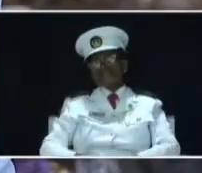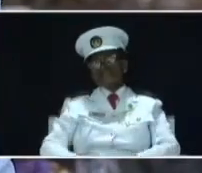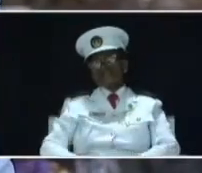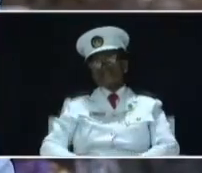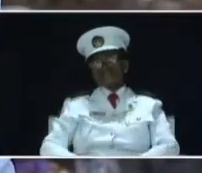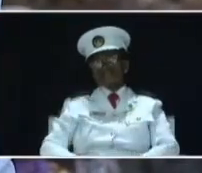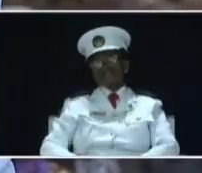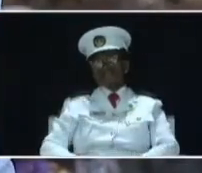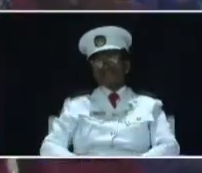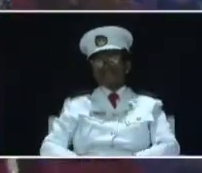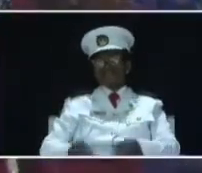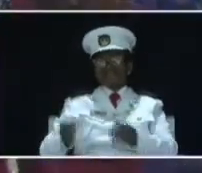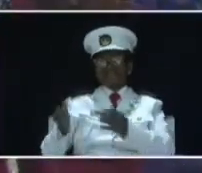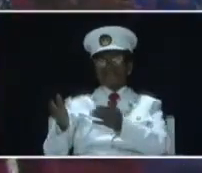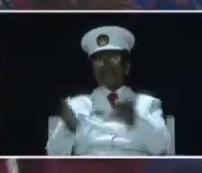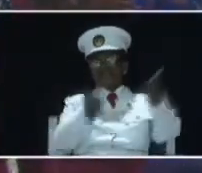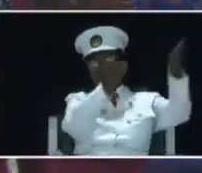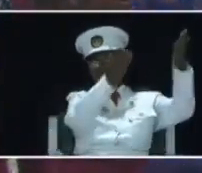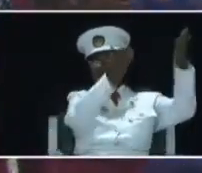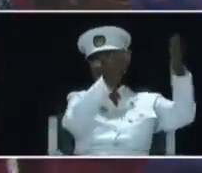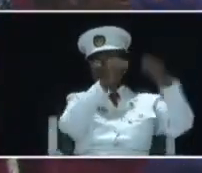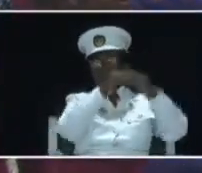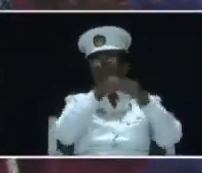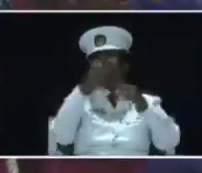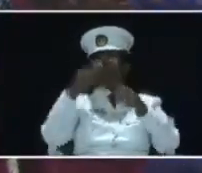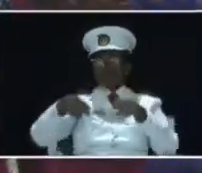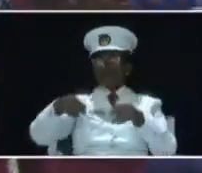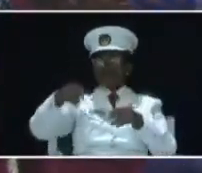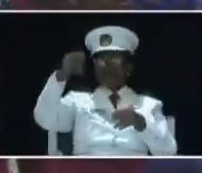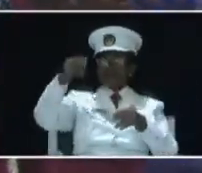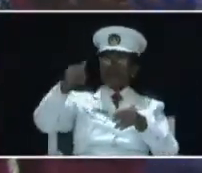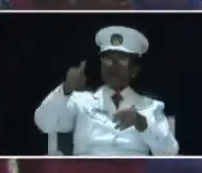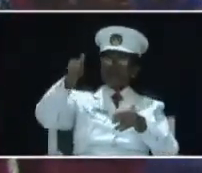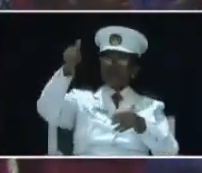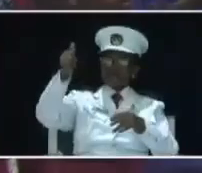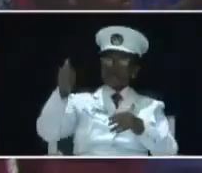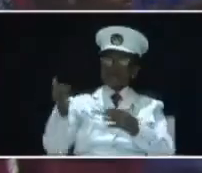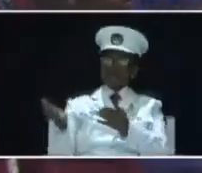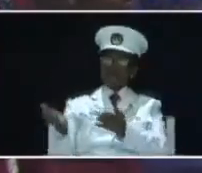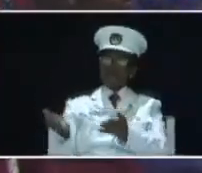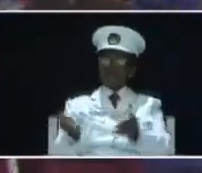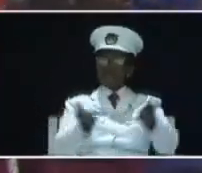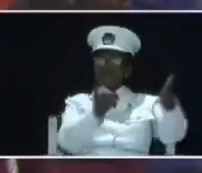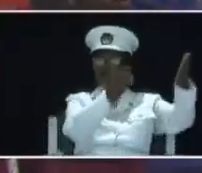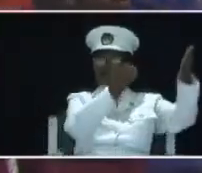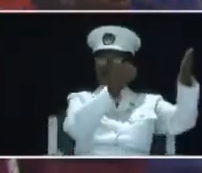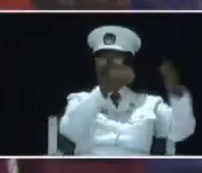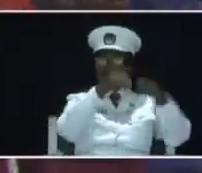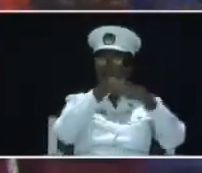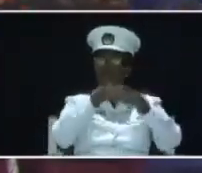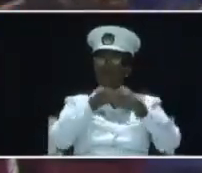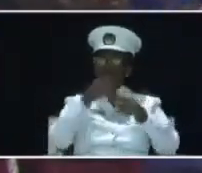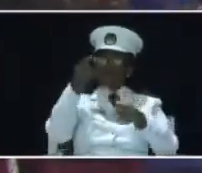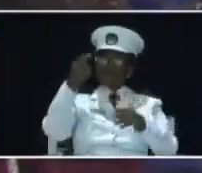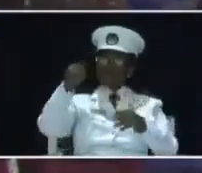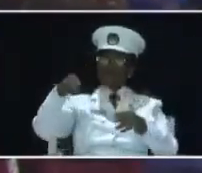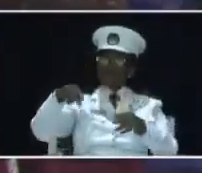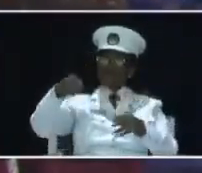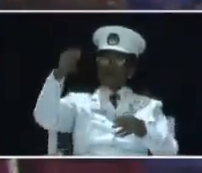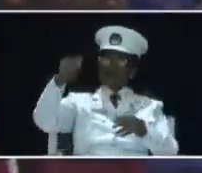sing it now. Hosanna in the highest. Hosanna in